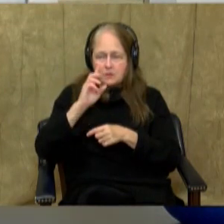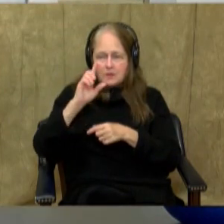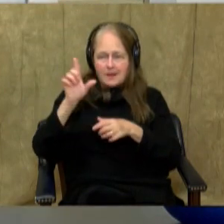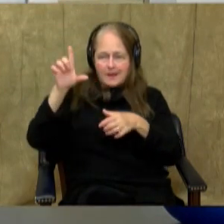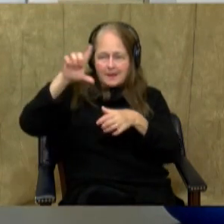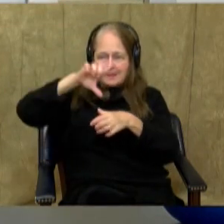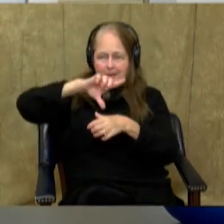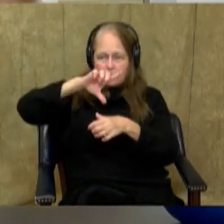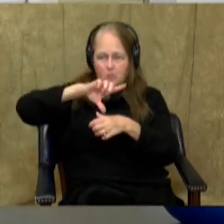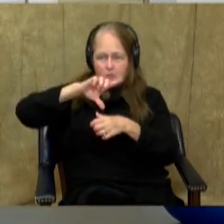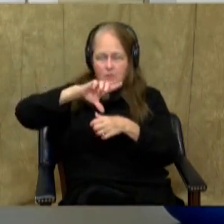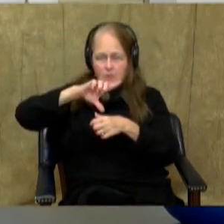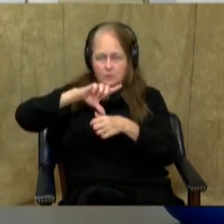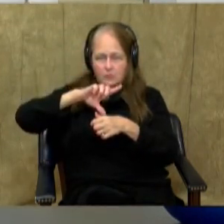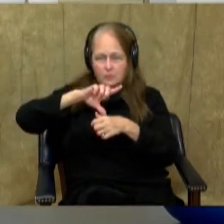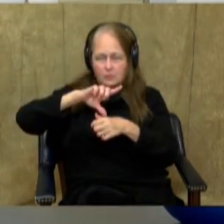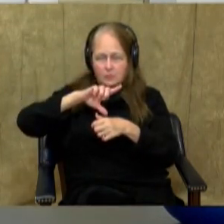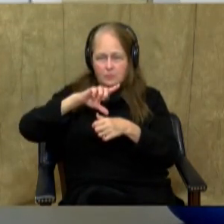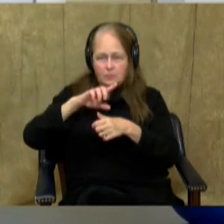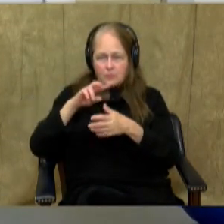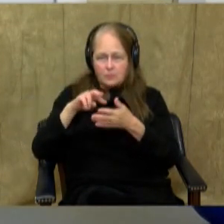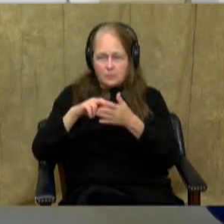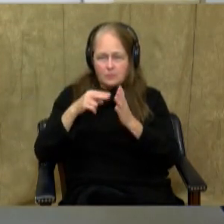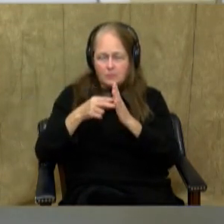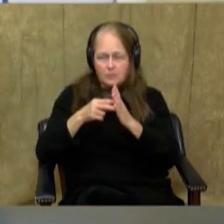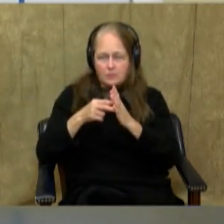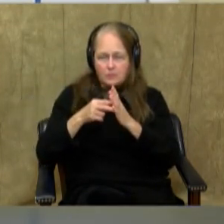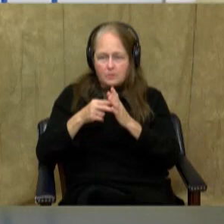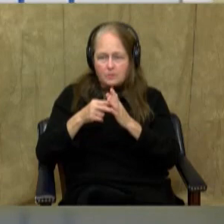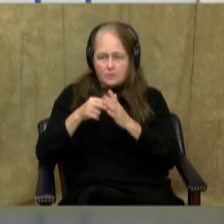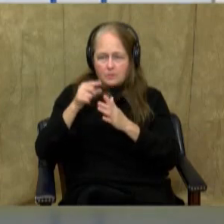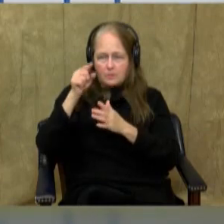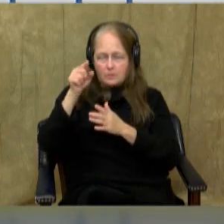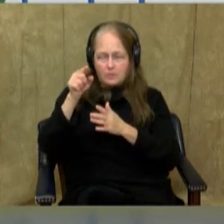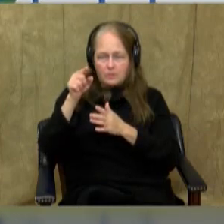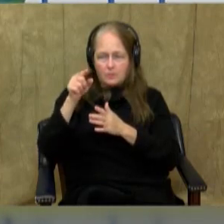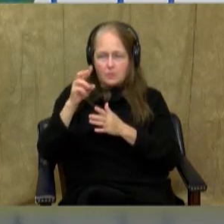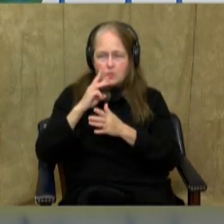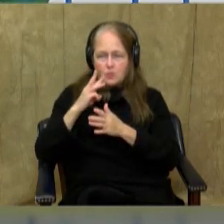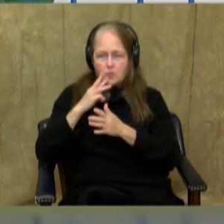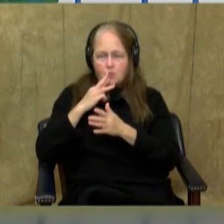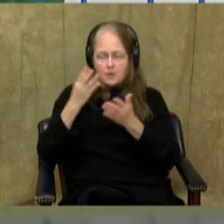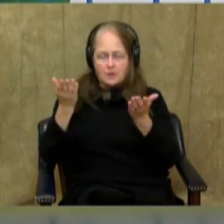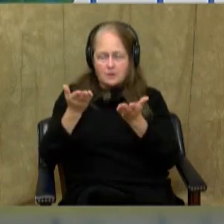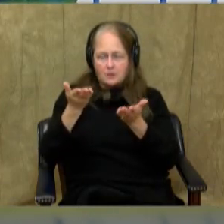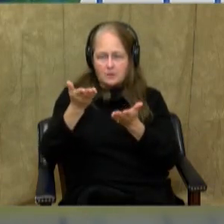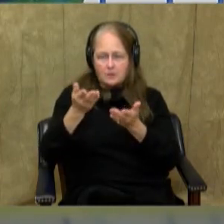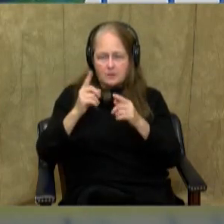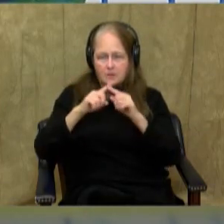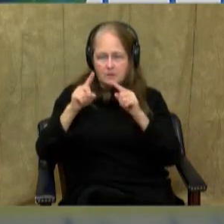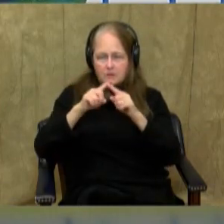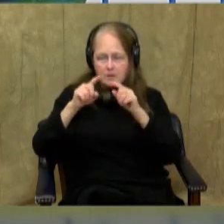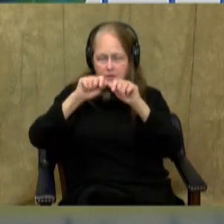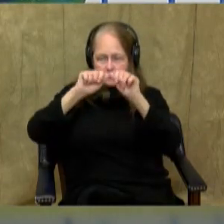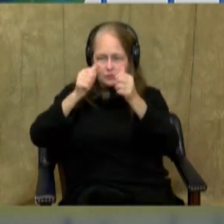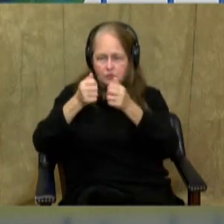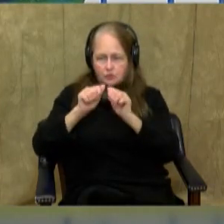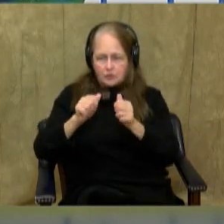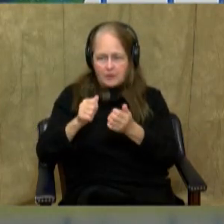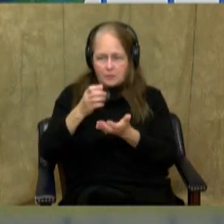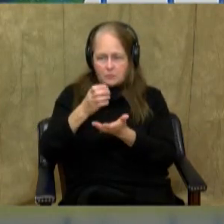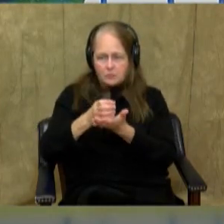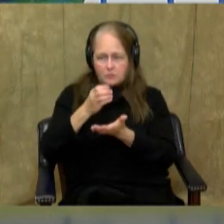liquid. So by meaning a liquid, we've got some water right here, and I've got some different shaped